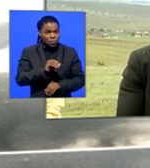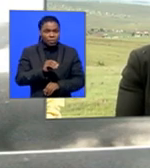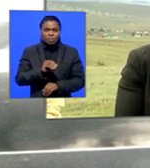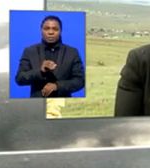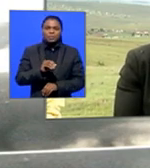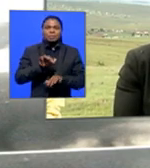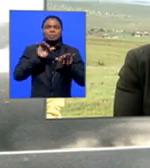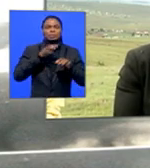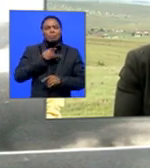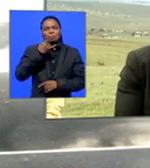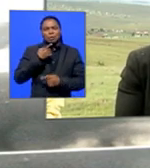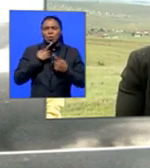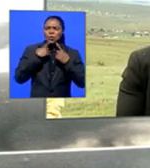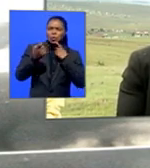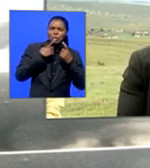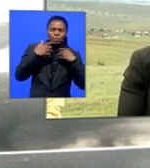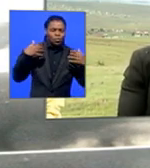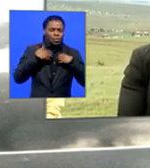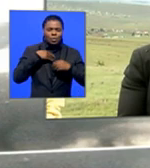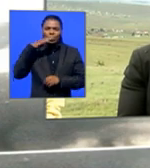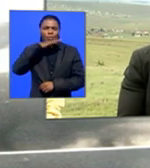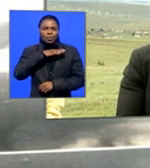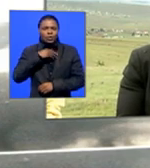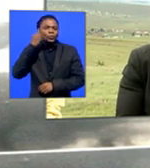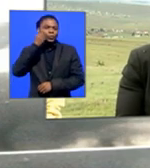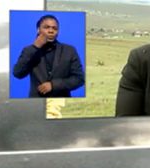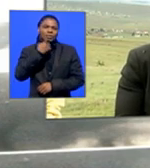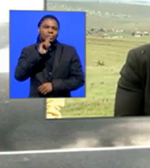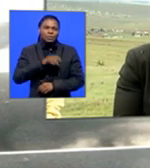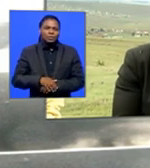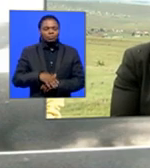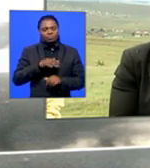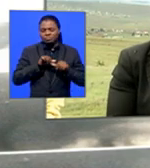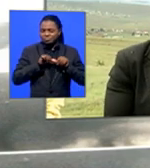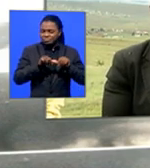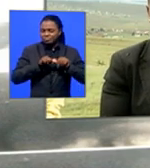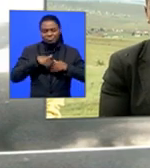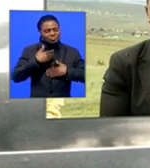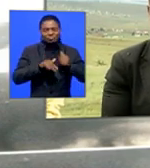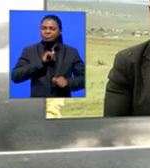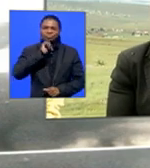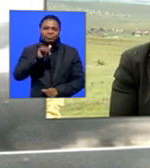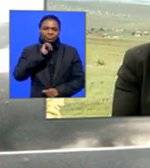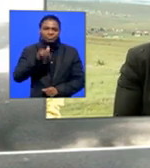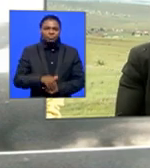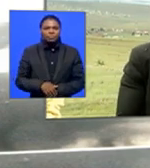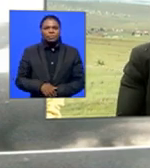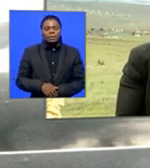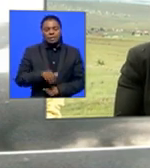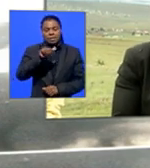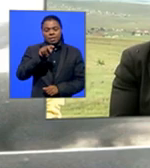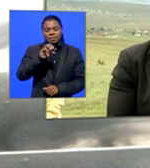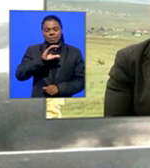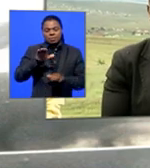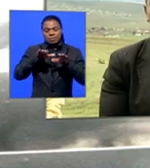umuntu ukhalazayo okanye ukhathazekayo ngesuthu bathi mushututswelapile. Of course we have the NEC member of